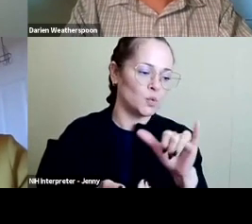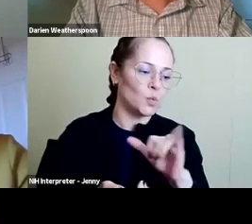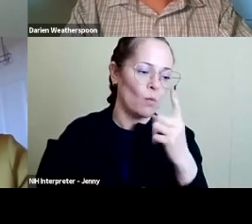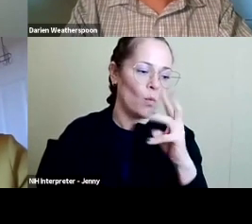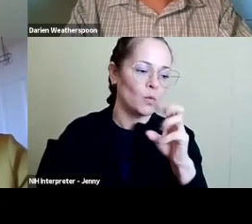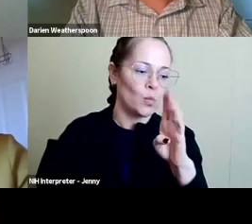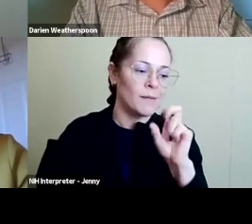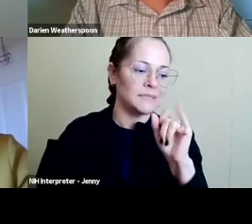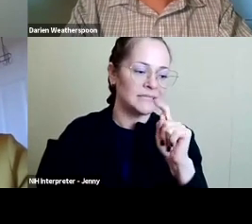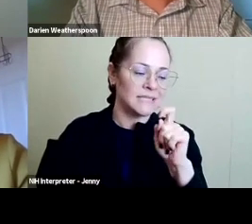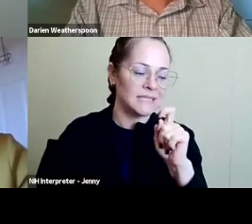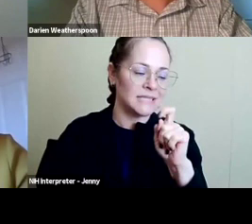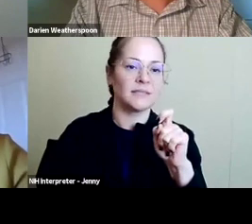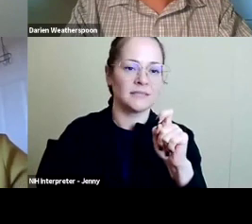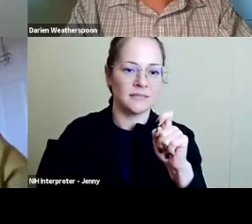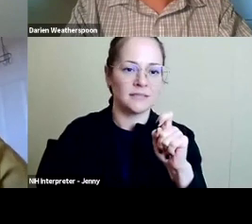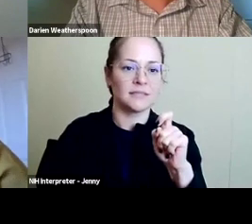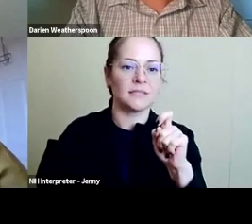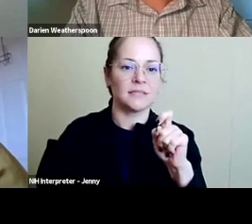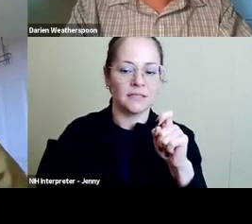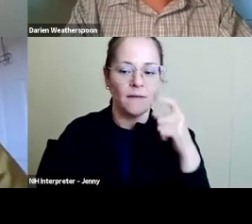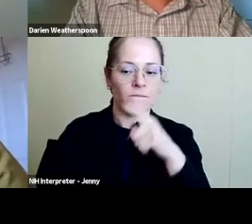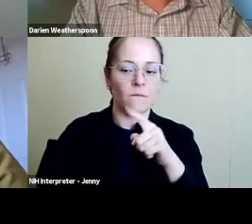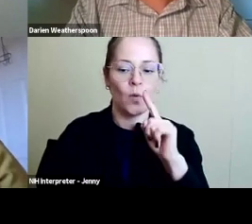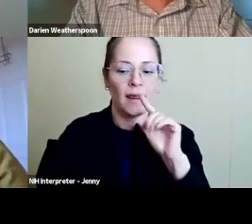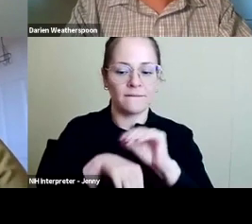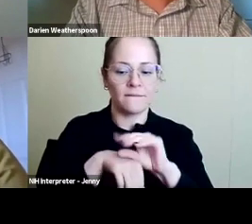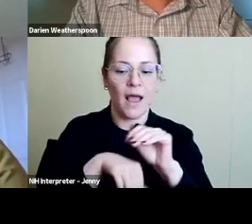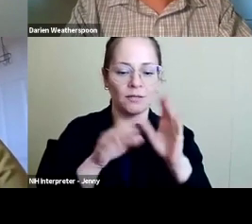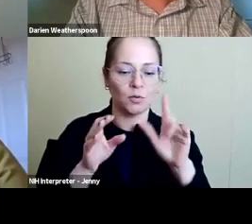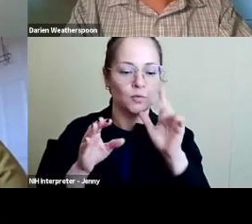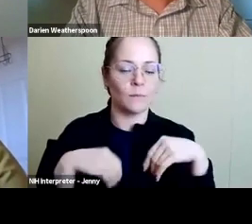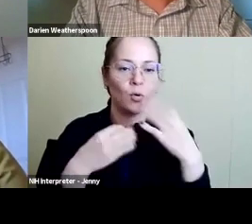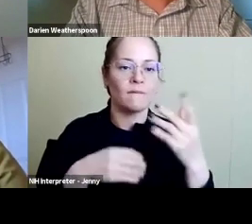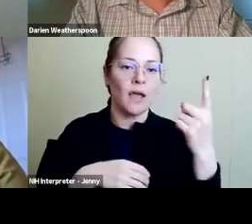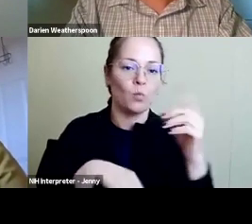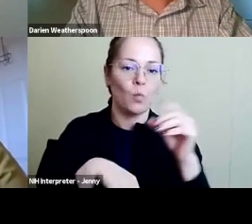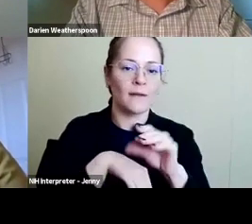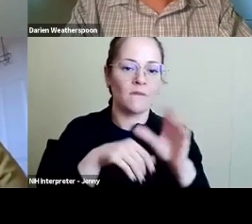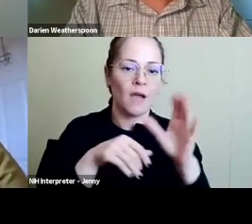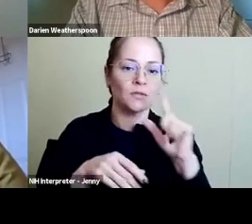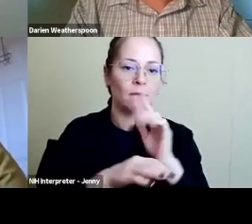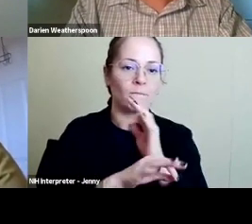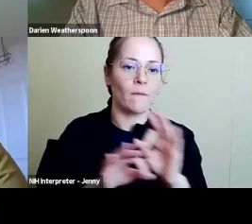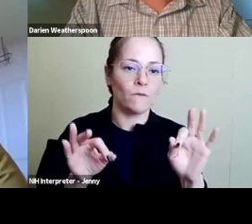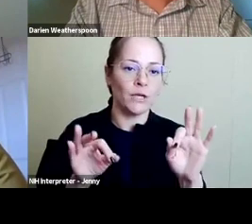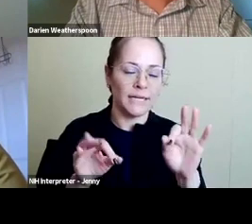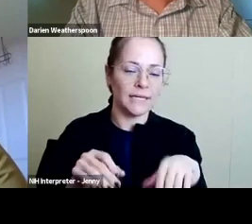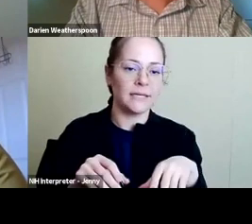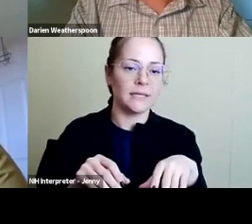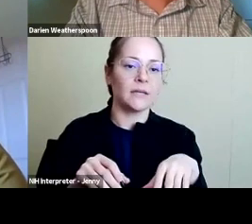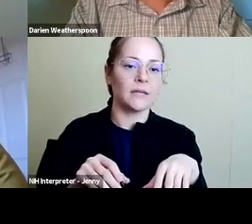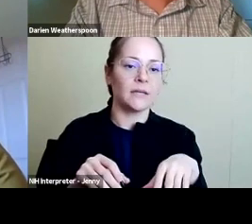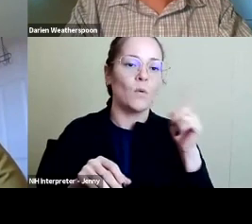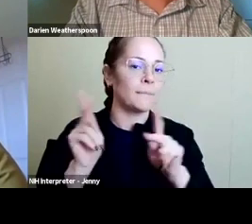website for the National Association of Advisors that provide one advisor for free for people, students who don't